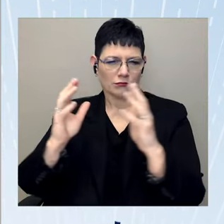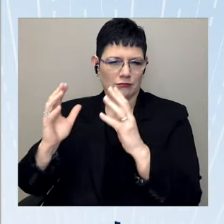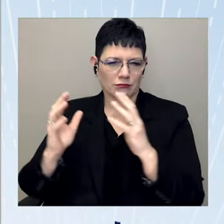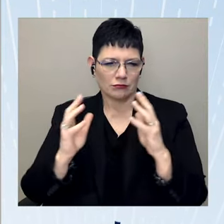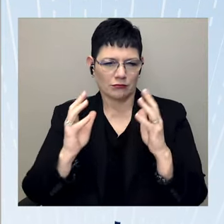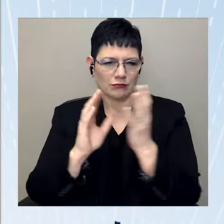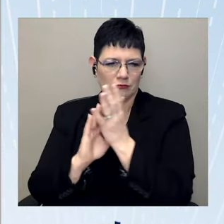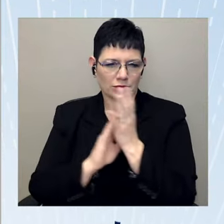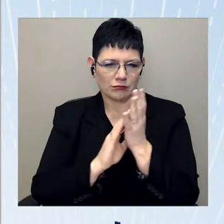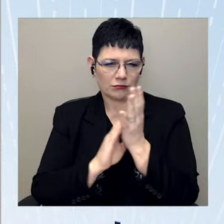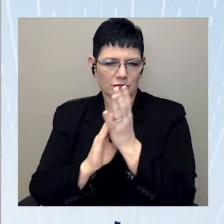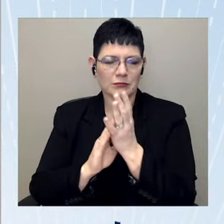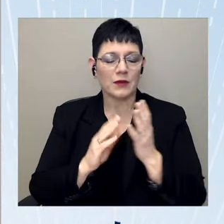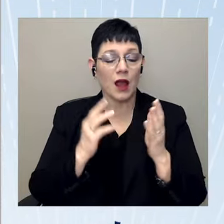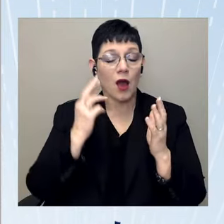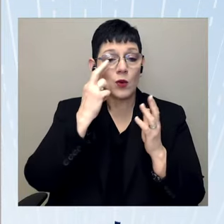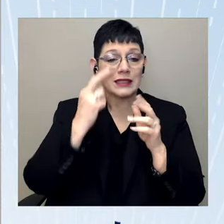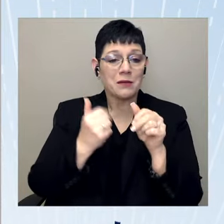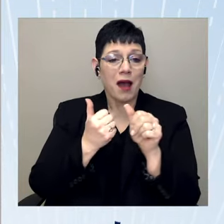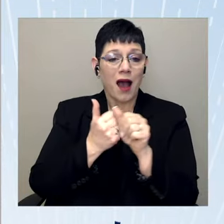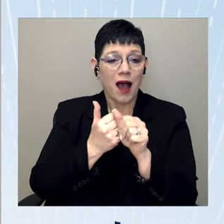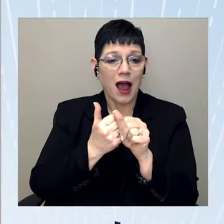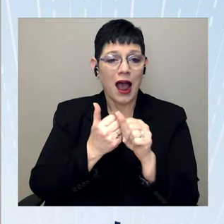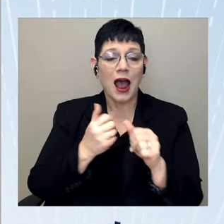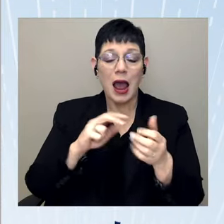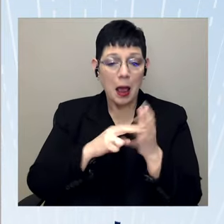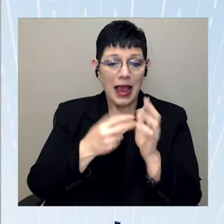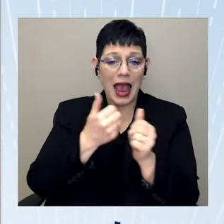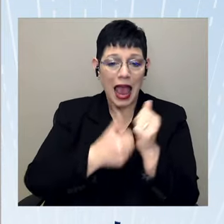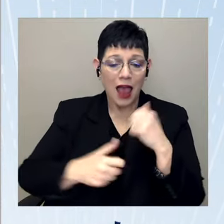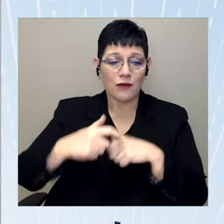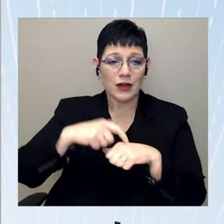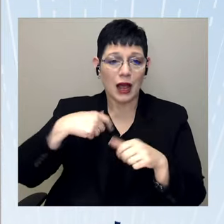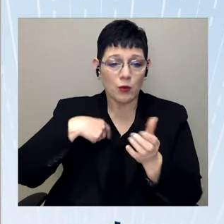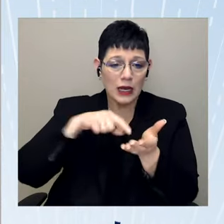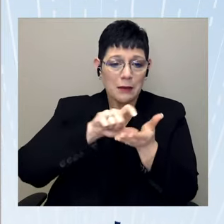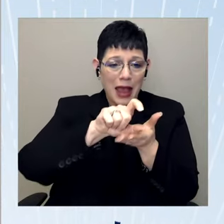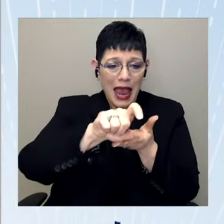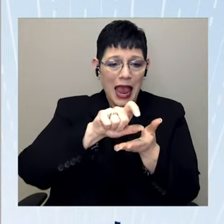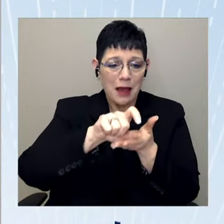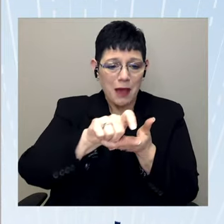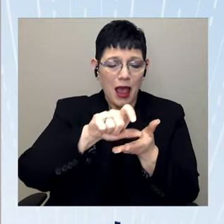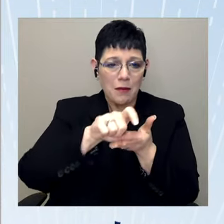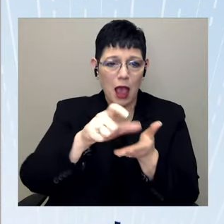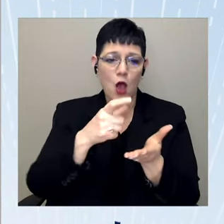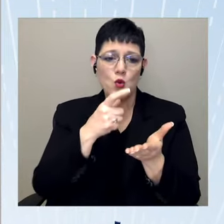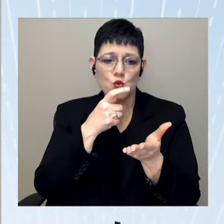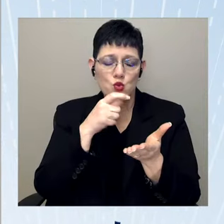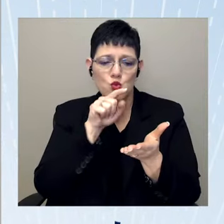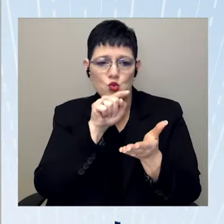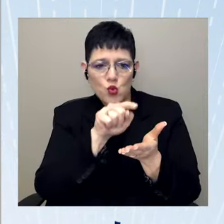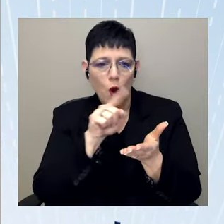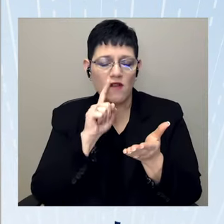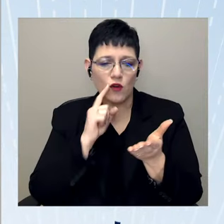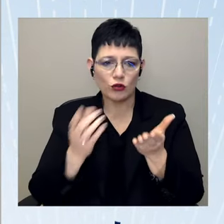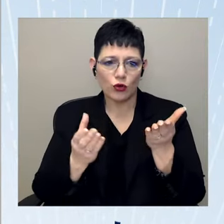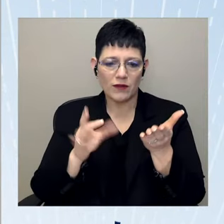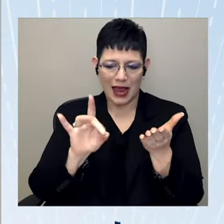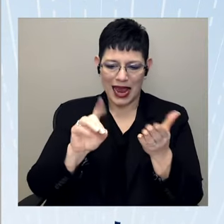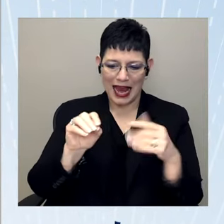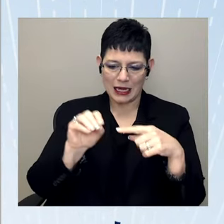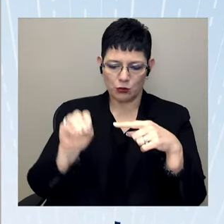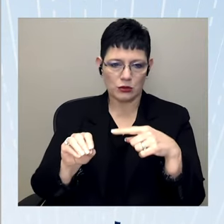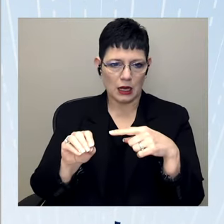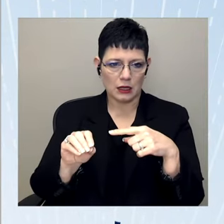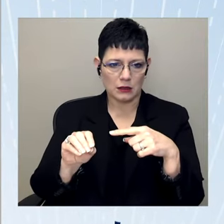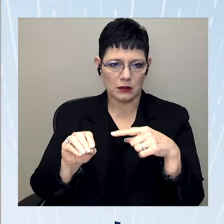what it's gonna do is gonna say every time we make a payment to whoever's getting the money to do the service, 80% of it